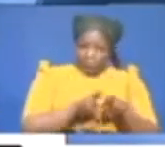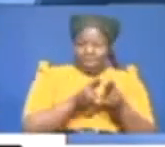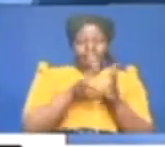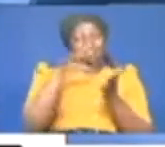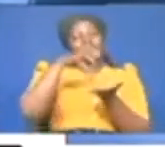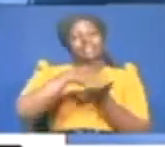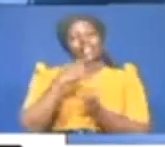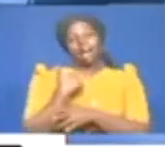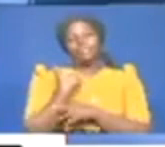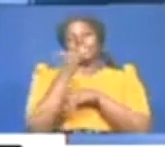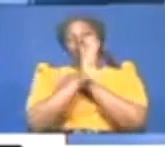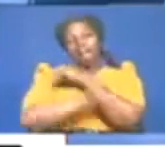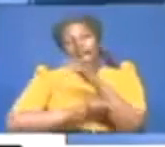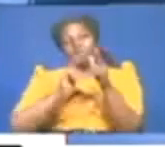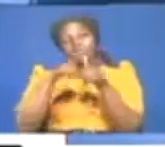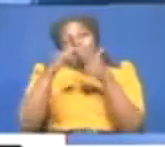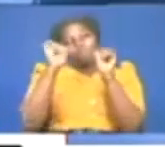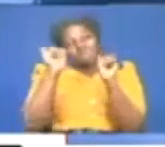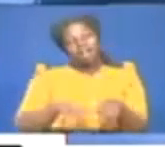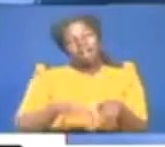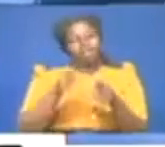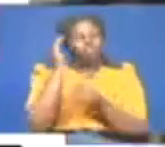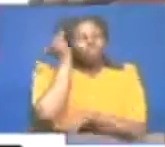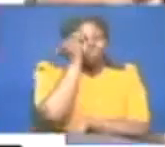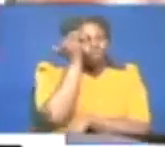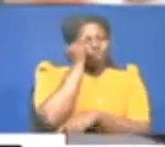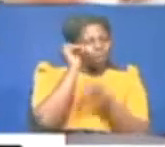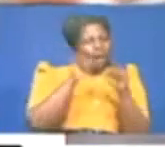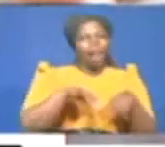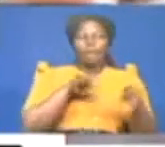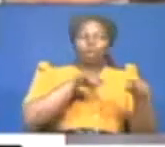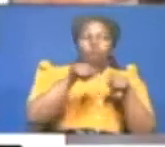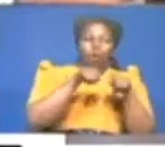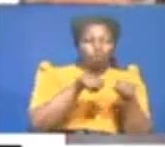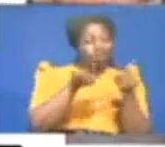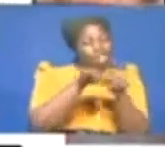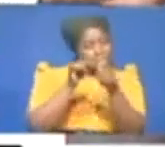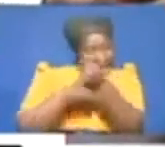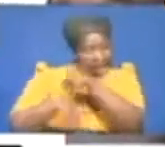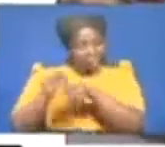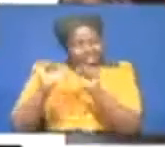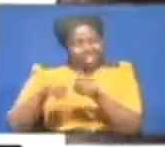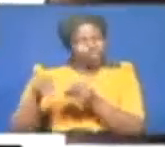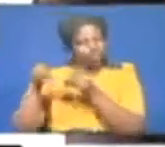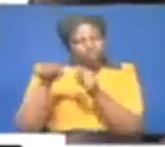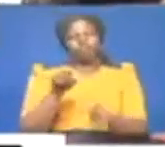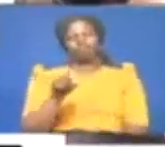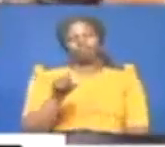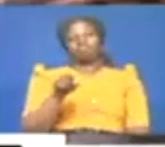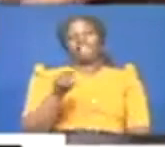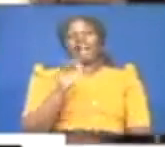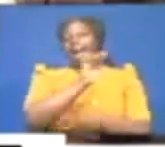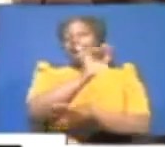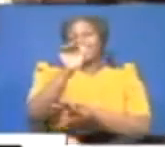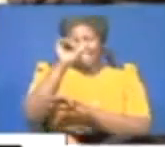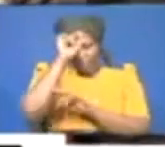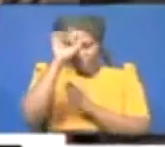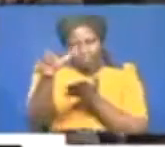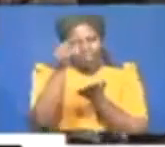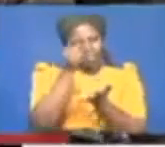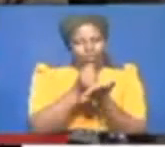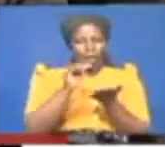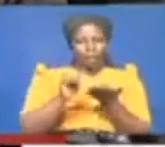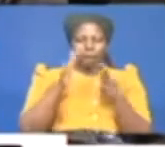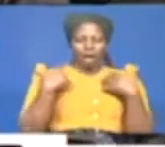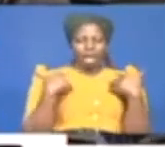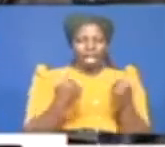be sure that it can be contained and we can act to it. They are urging the government to employ more health workers,